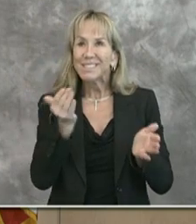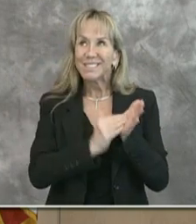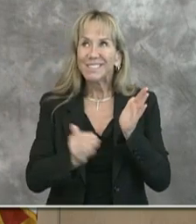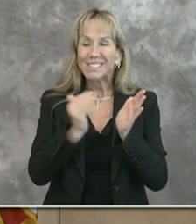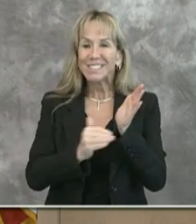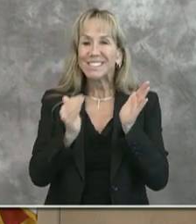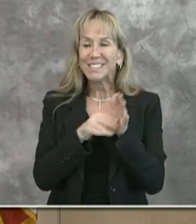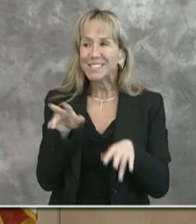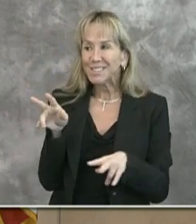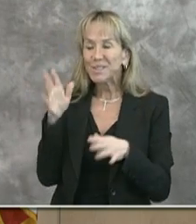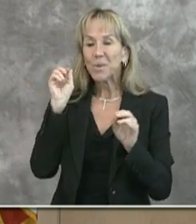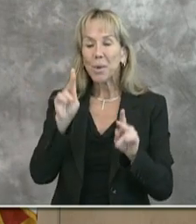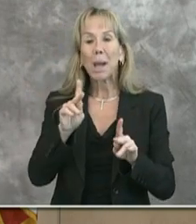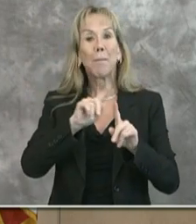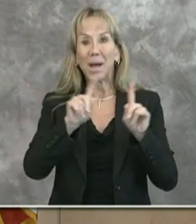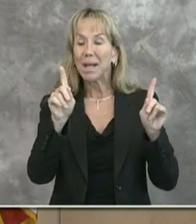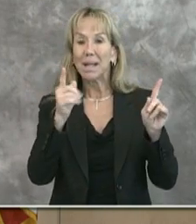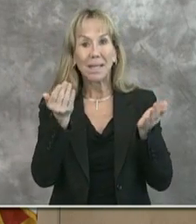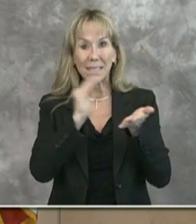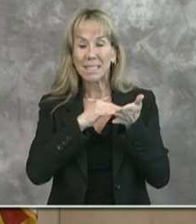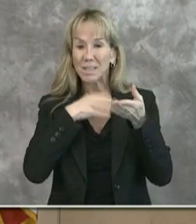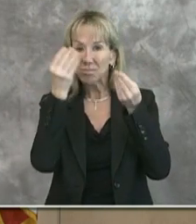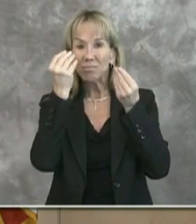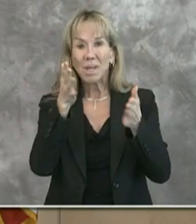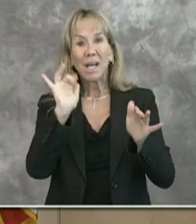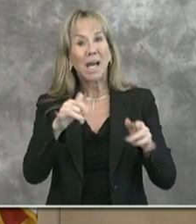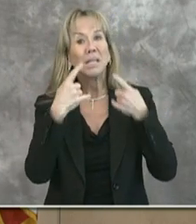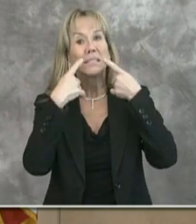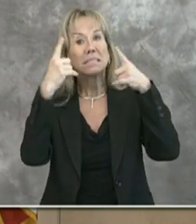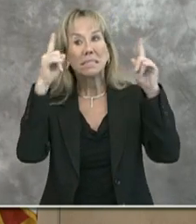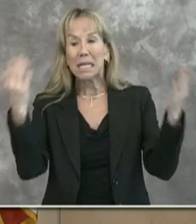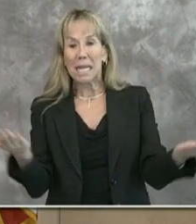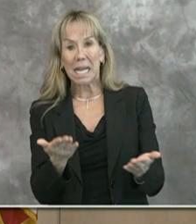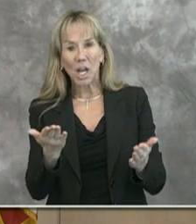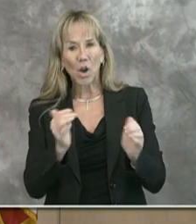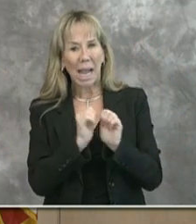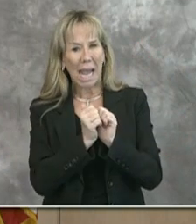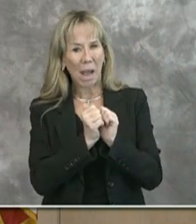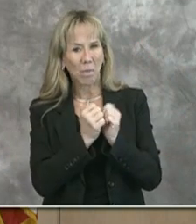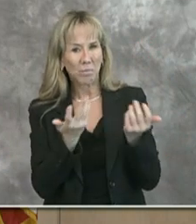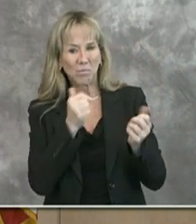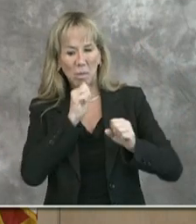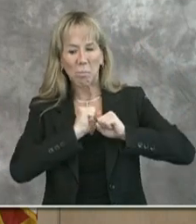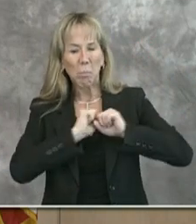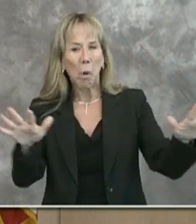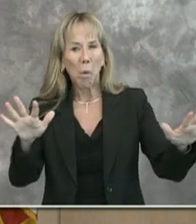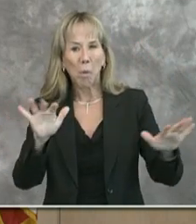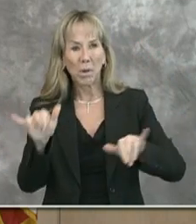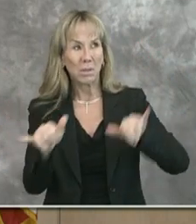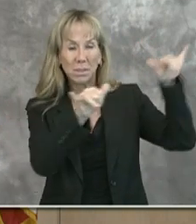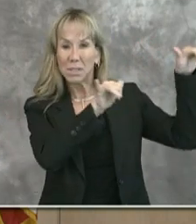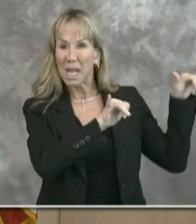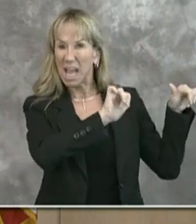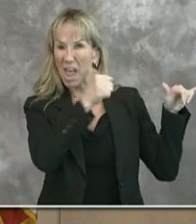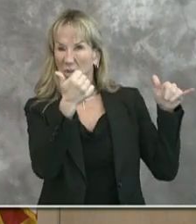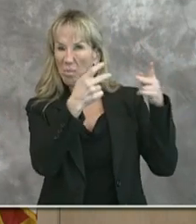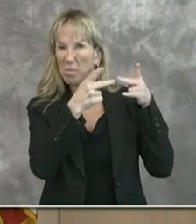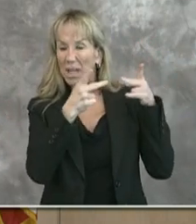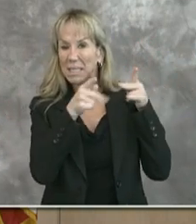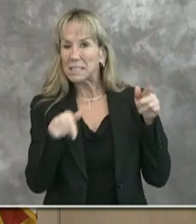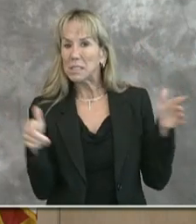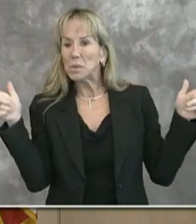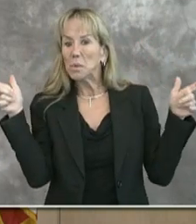relative success that we've had in San Diego County in slowing the rate of transmission and flattening the curve compared to other jurisdictions and other